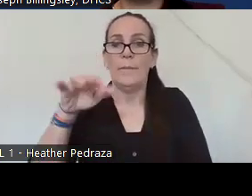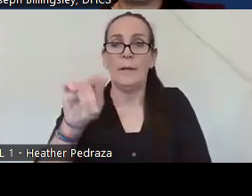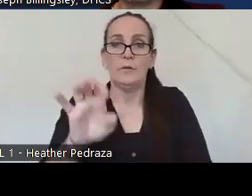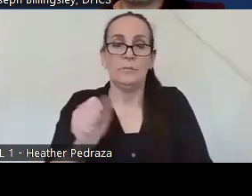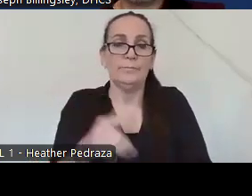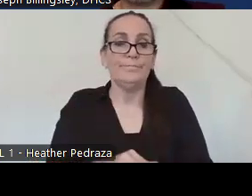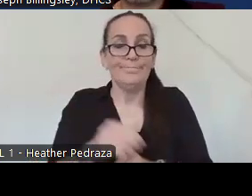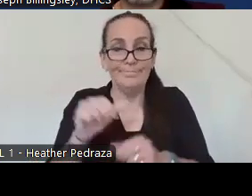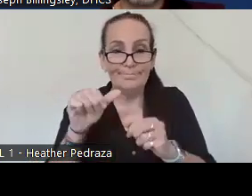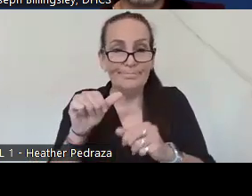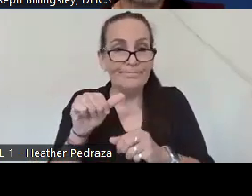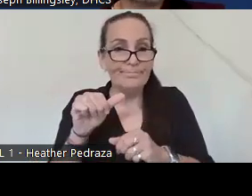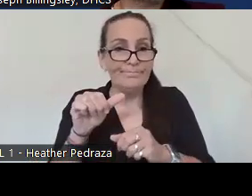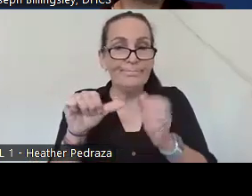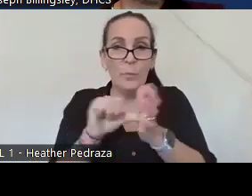Next slide.